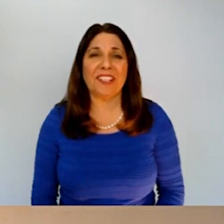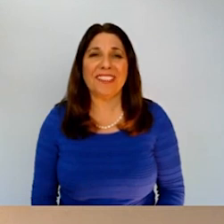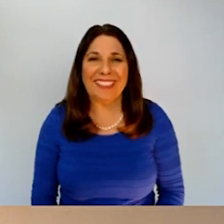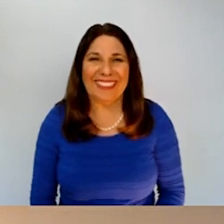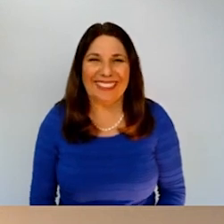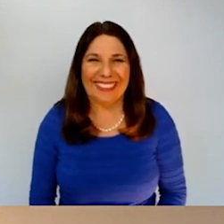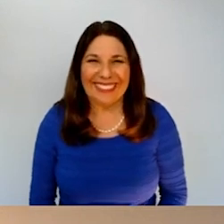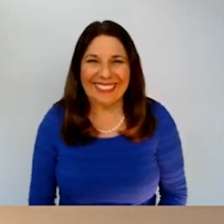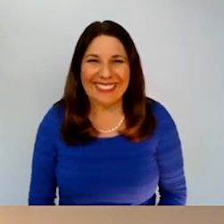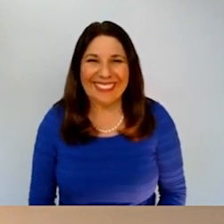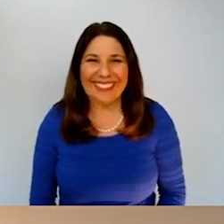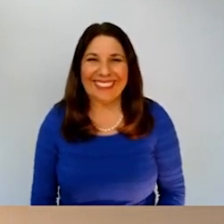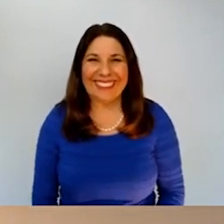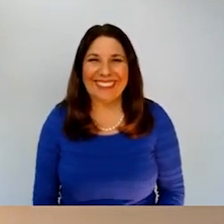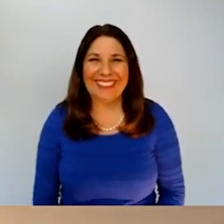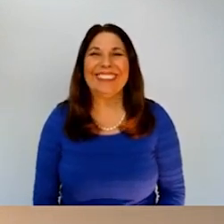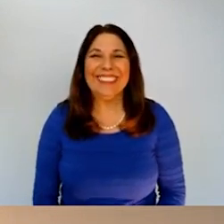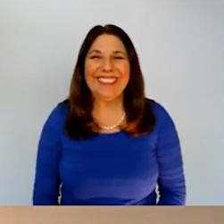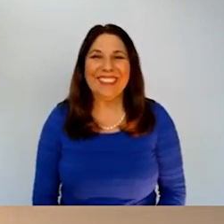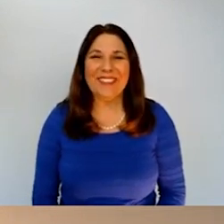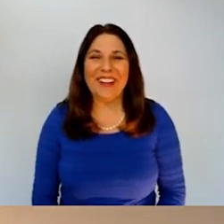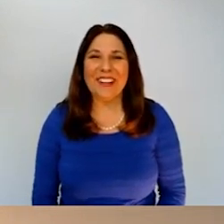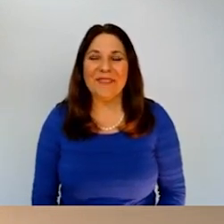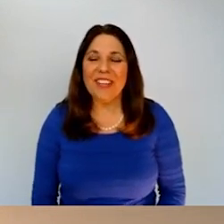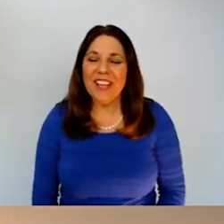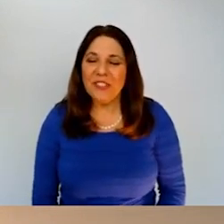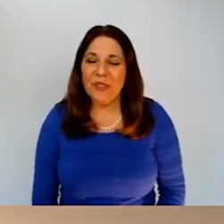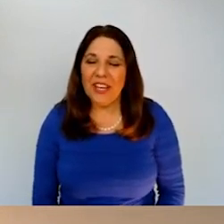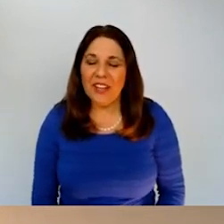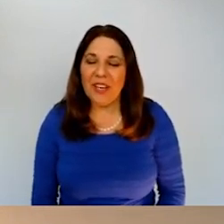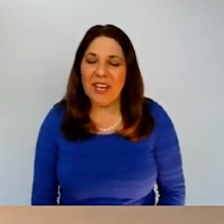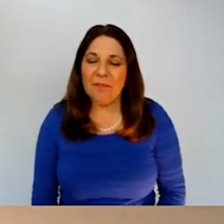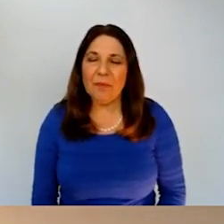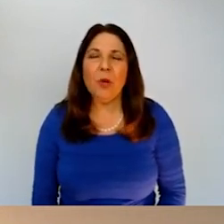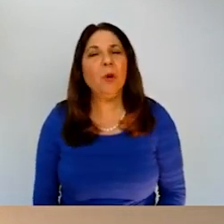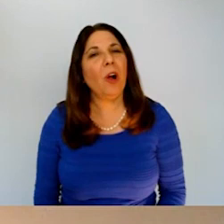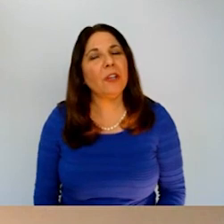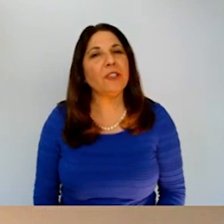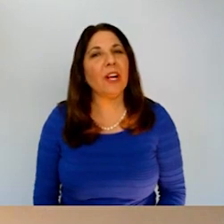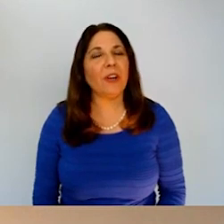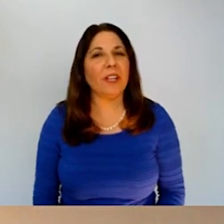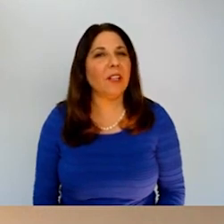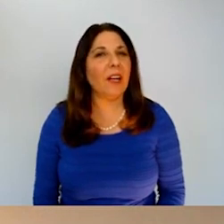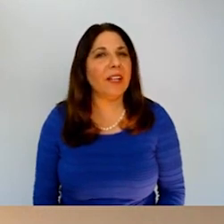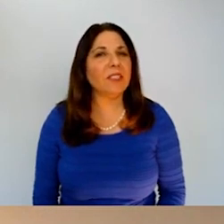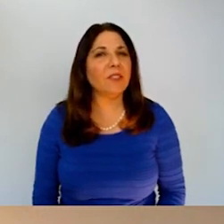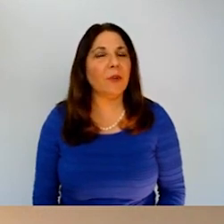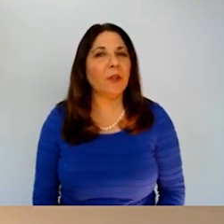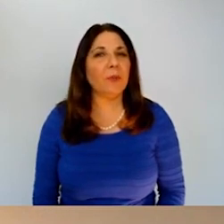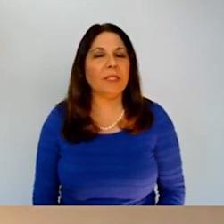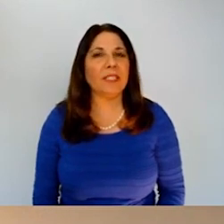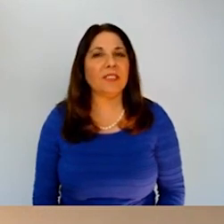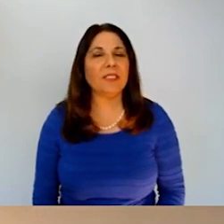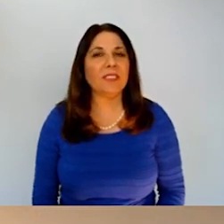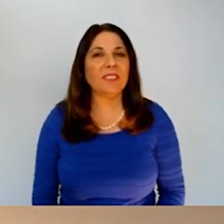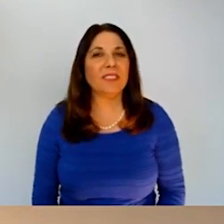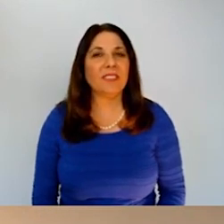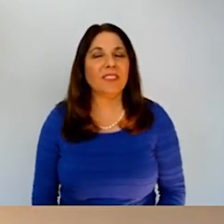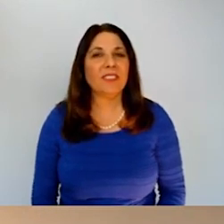doing it. Thank you. You're welcome. So now, who are your target clients for your